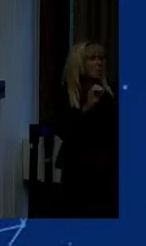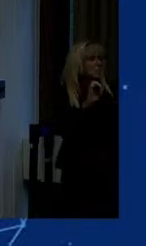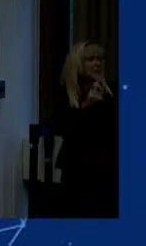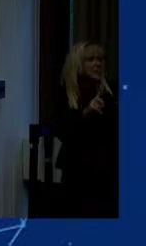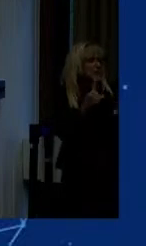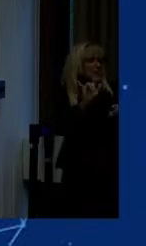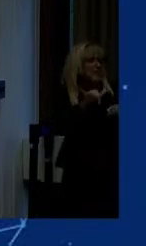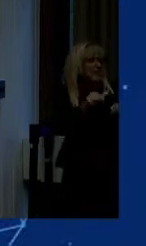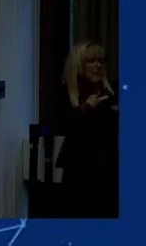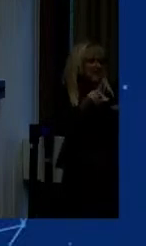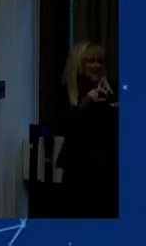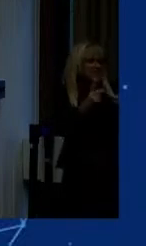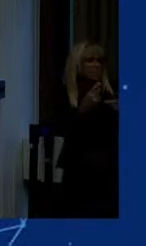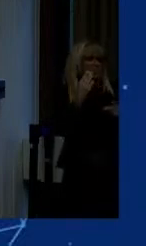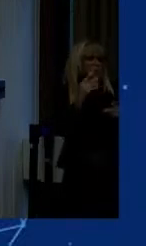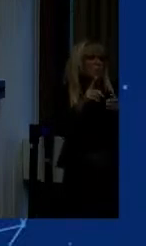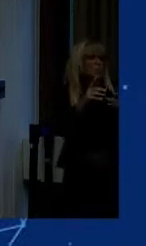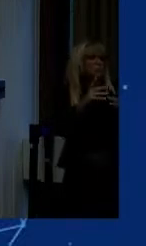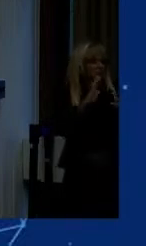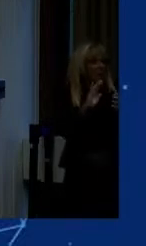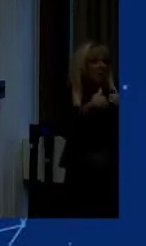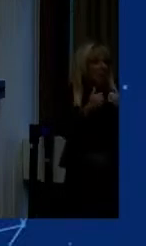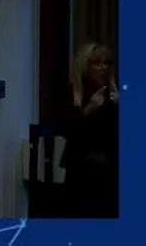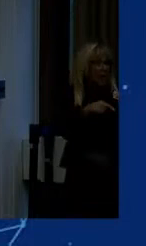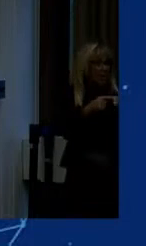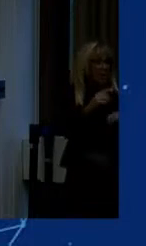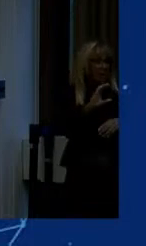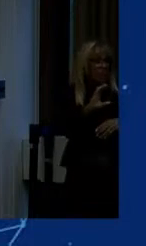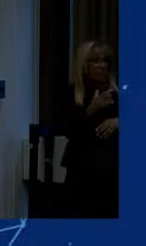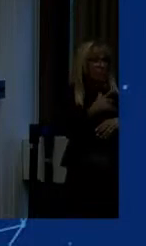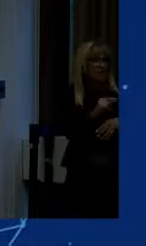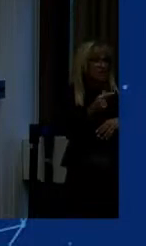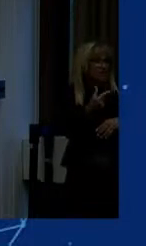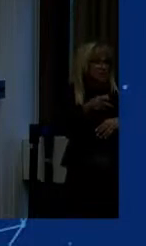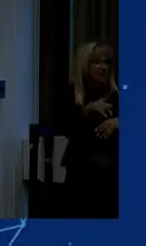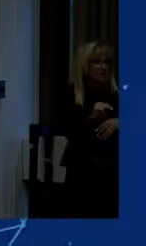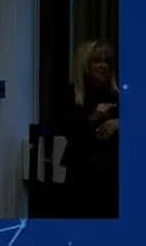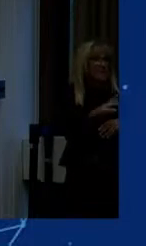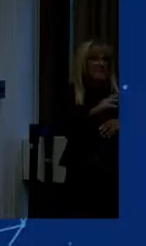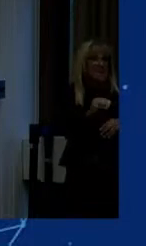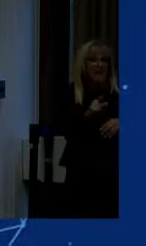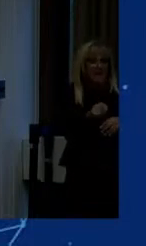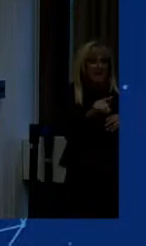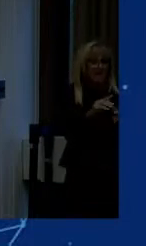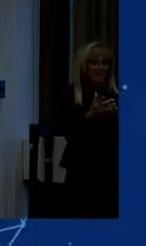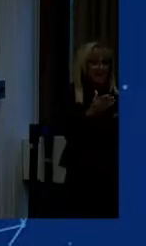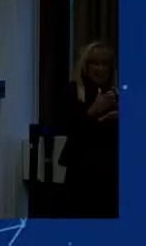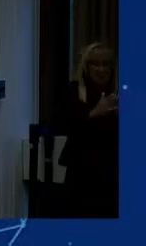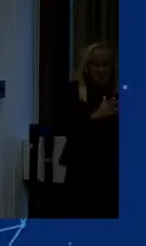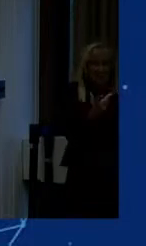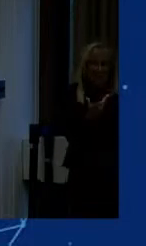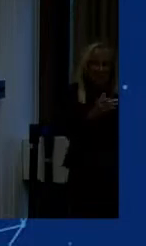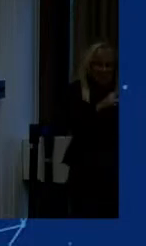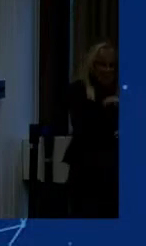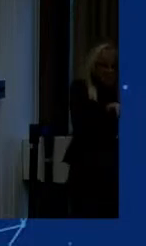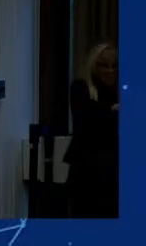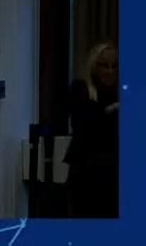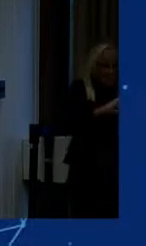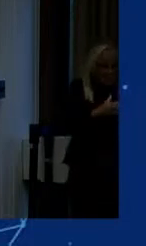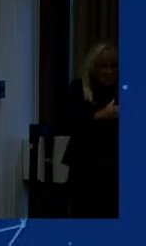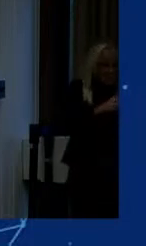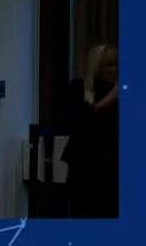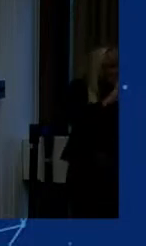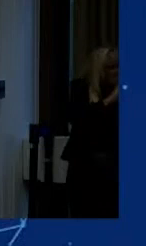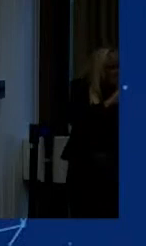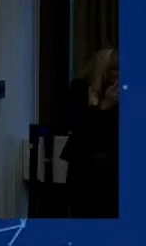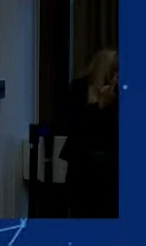district know about ChatGPT. They know what it is. About half have explored it just to see what it's capable of, and half